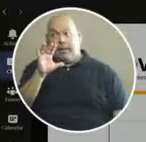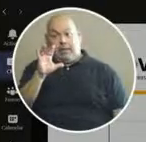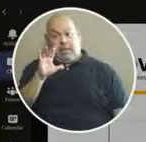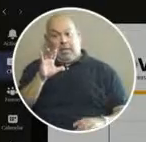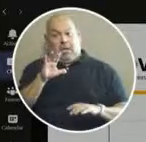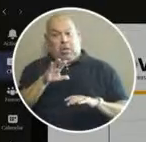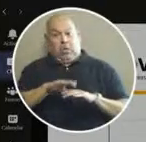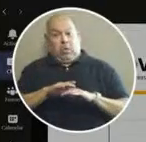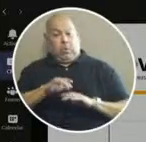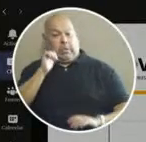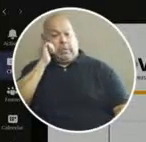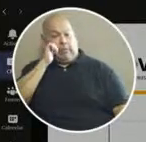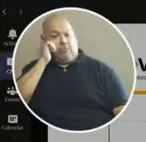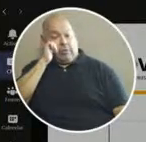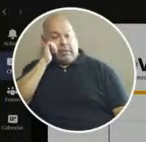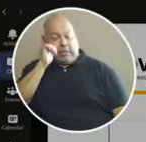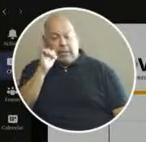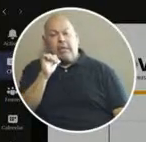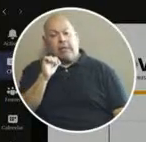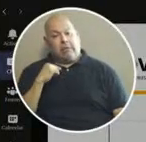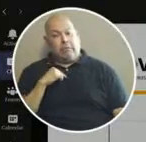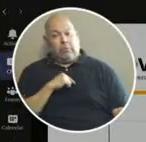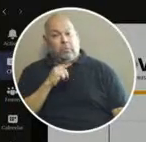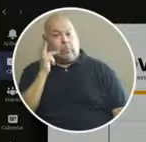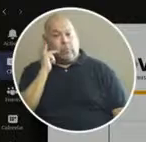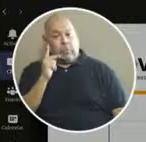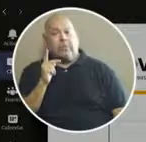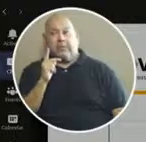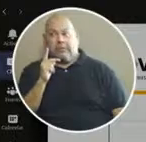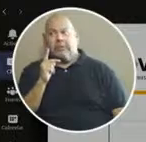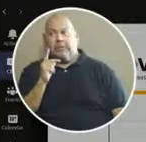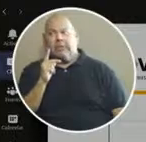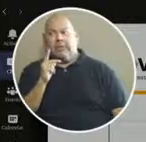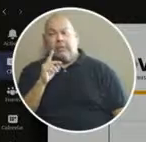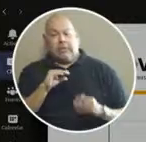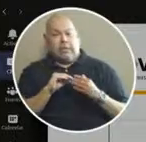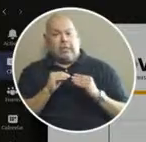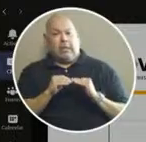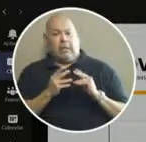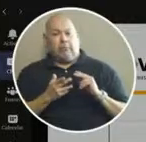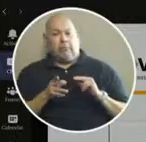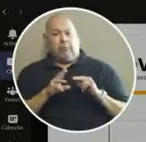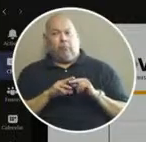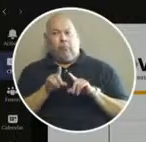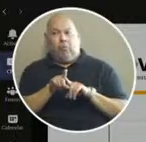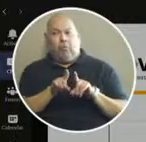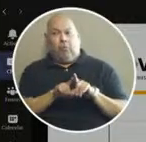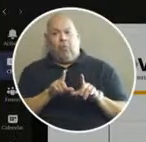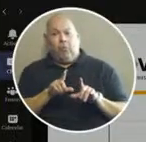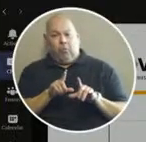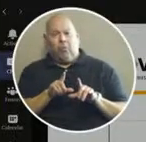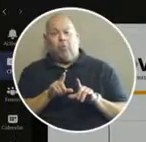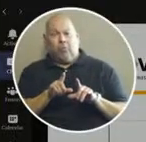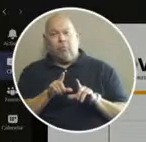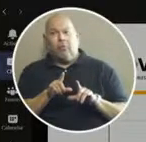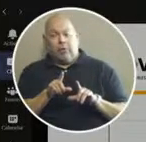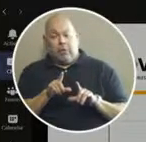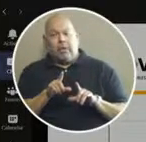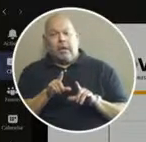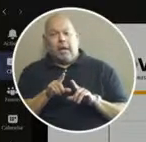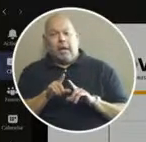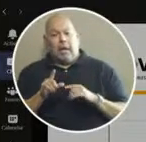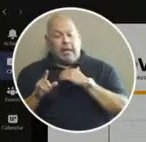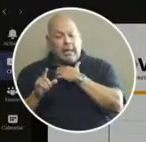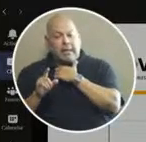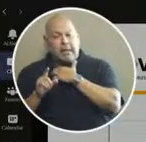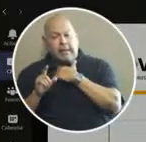On the day-by-day cases, we see some big spikes, and also these big spikes can be attributed